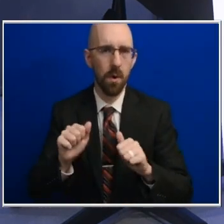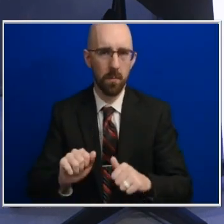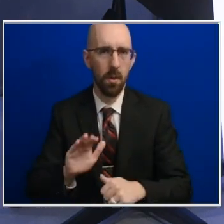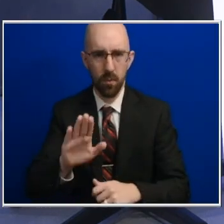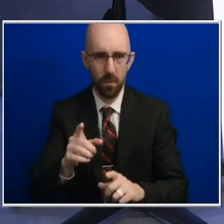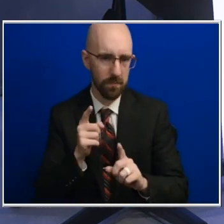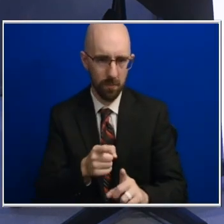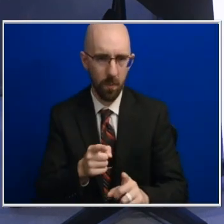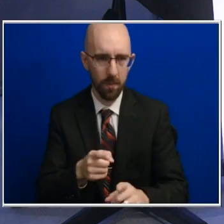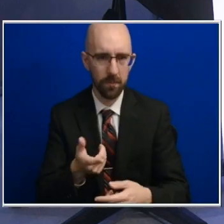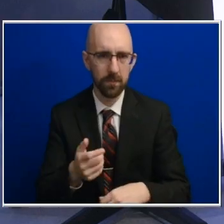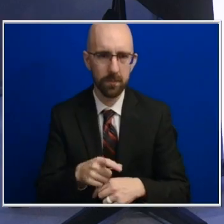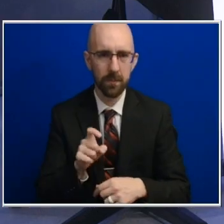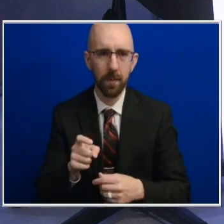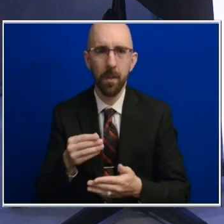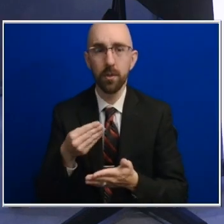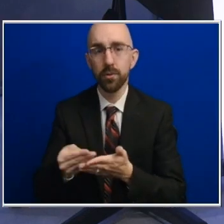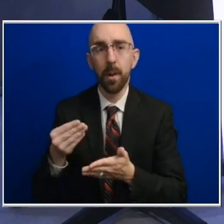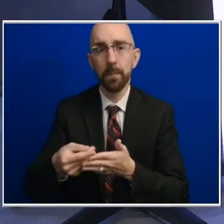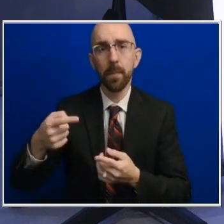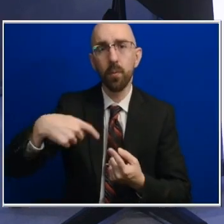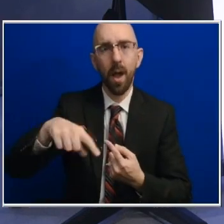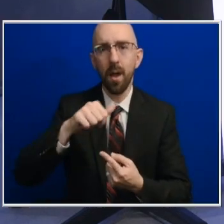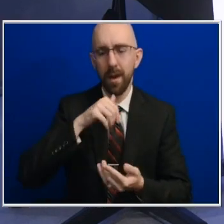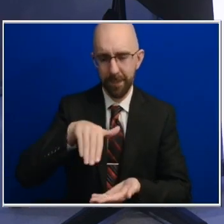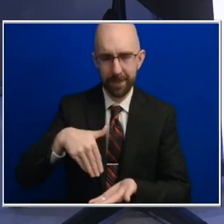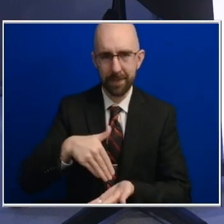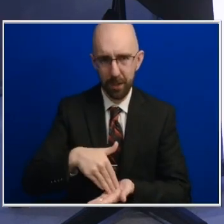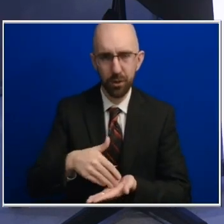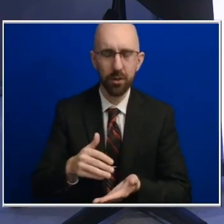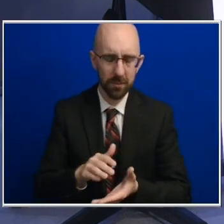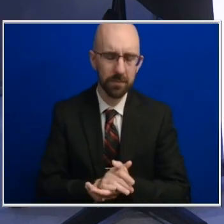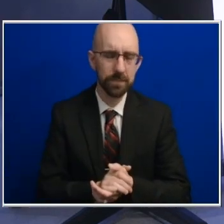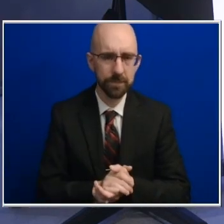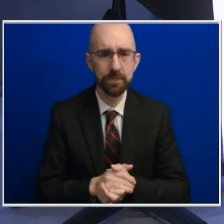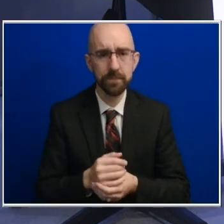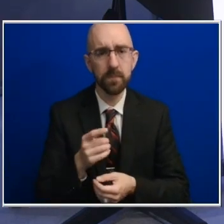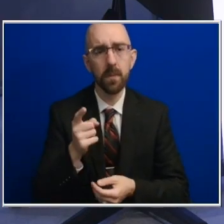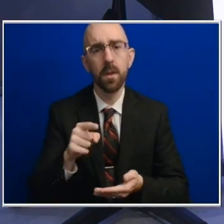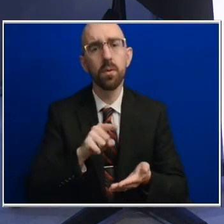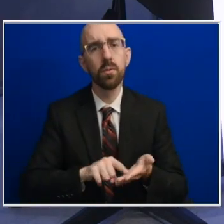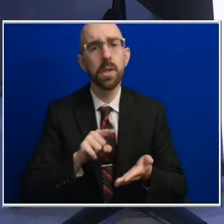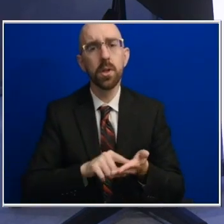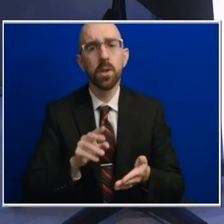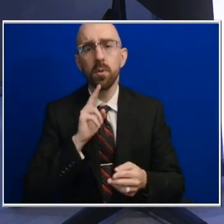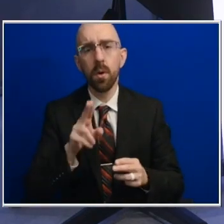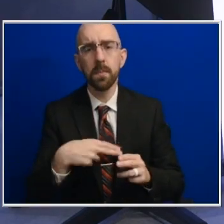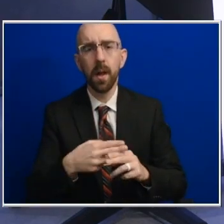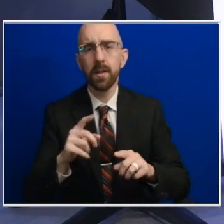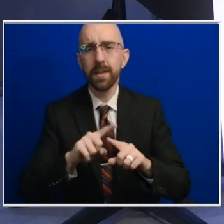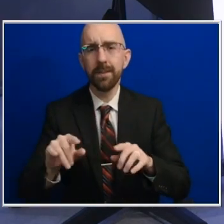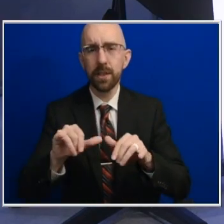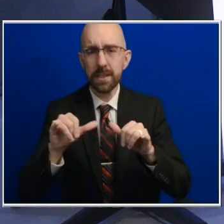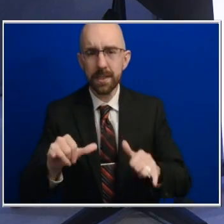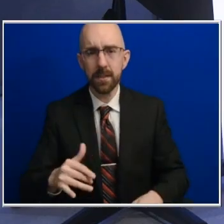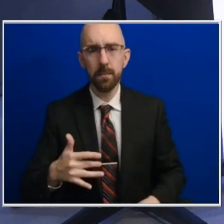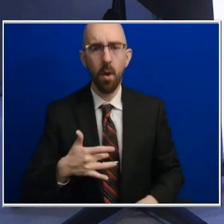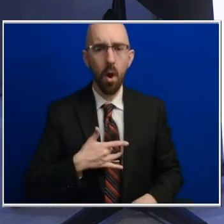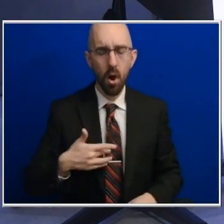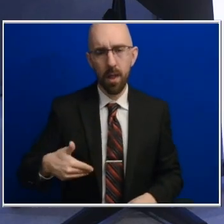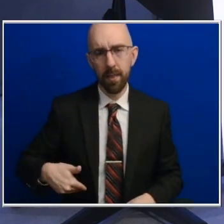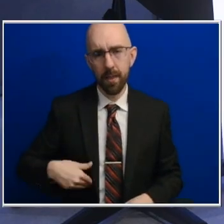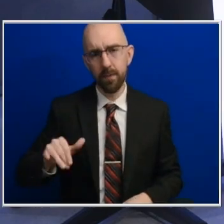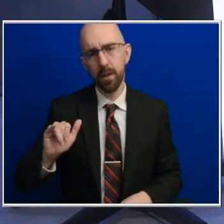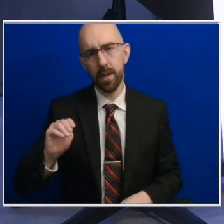around the circle of the grocery store, not in the center. All right, now some of this research touches on the idea that different systems, like your heart, liver, immune system, can age